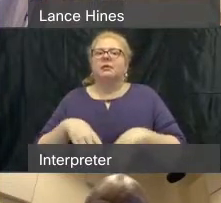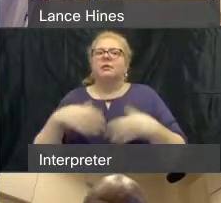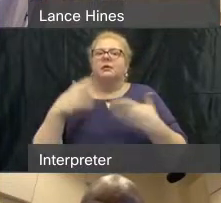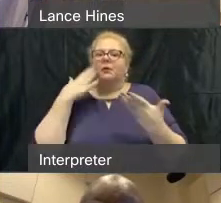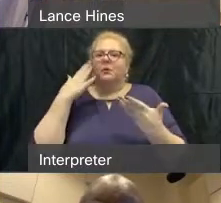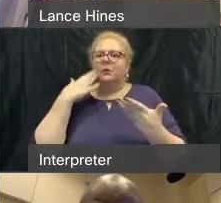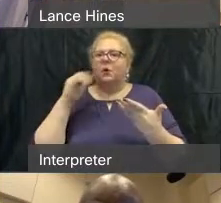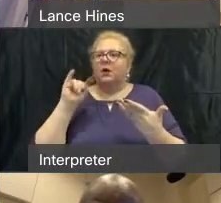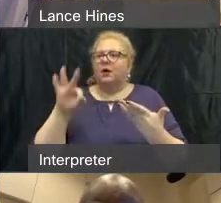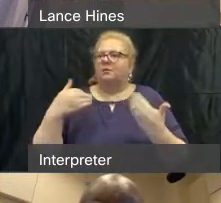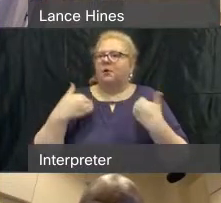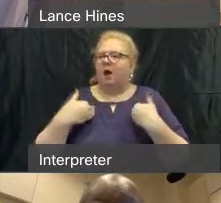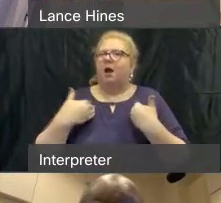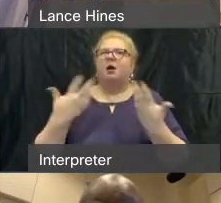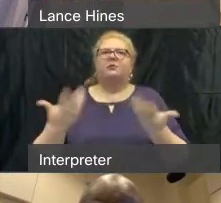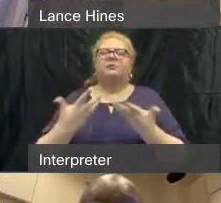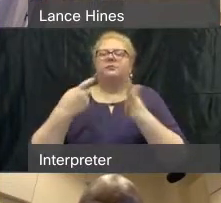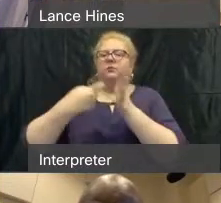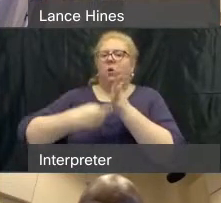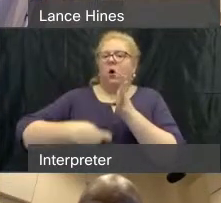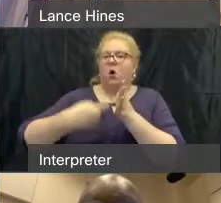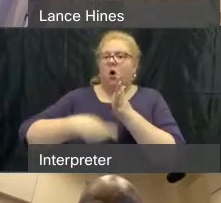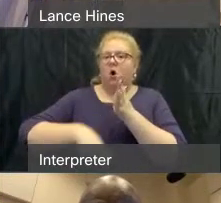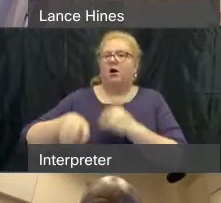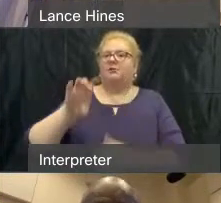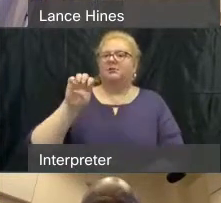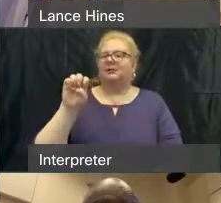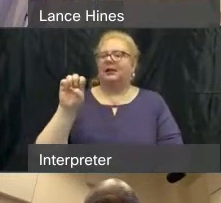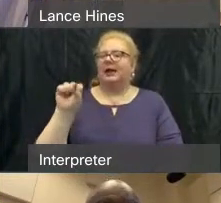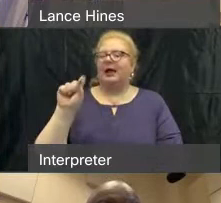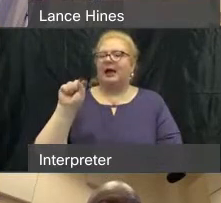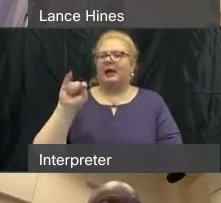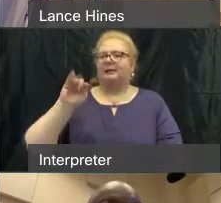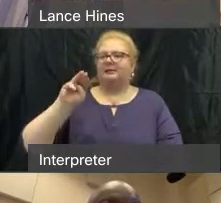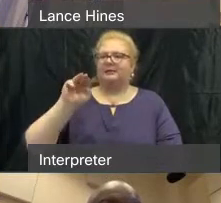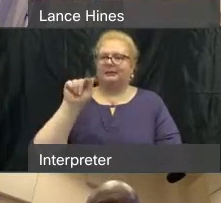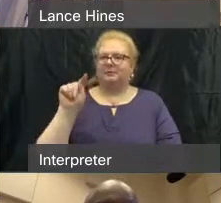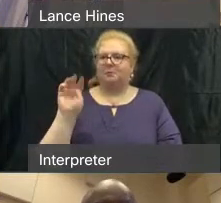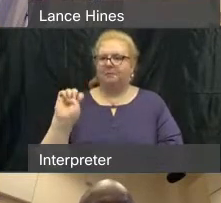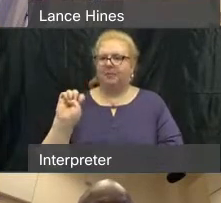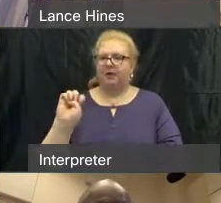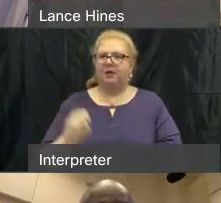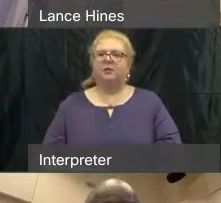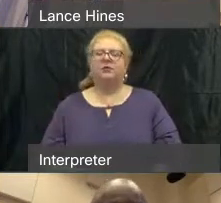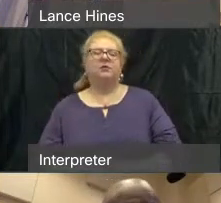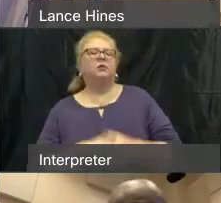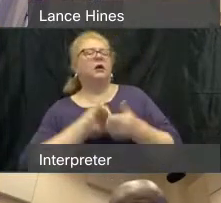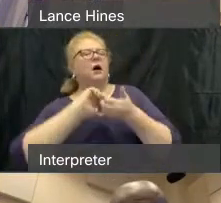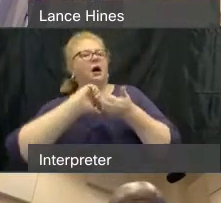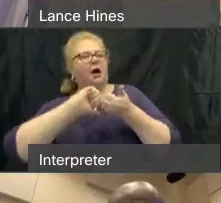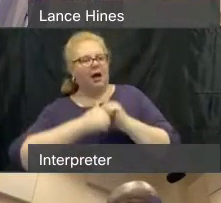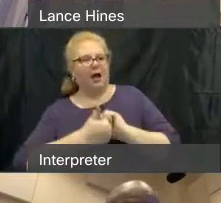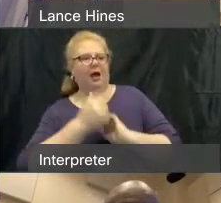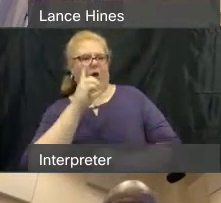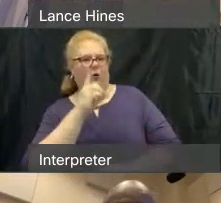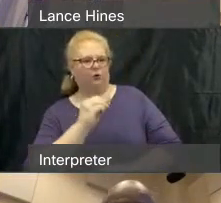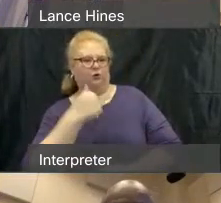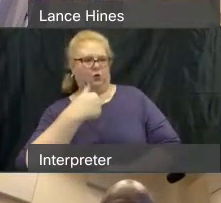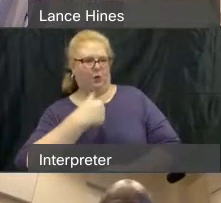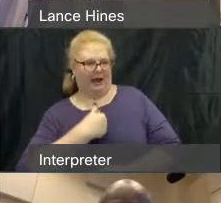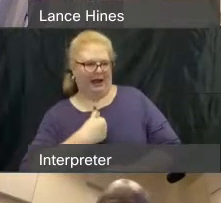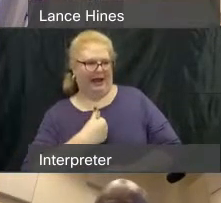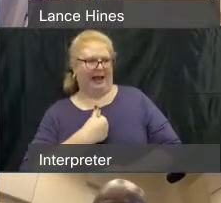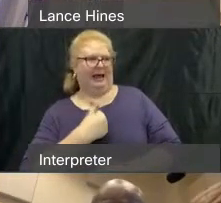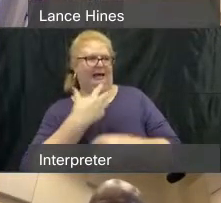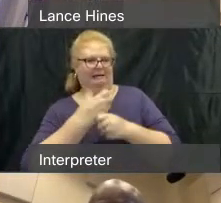cost estimate. That's what I was referring to at this point. How would I go about getting that